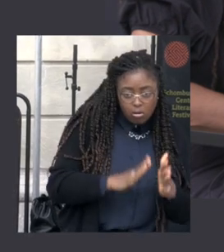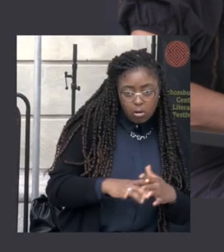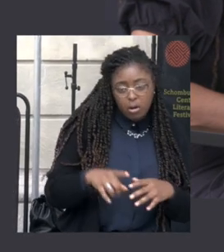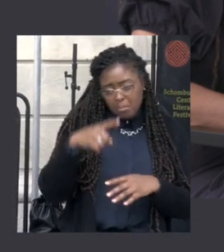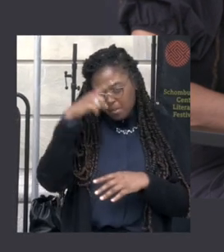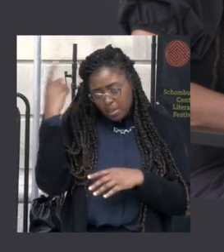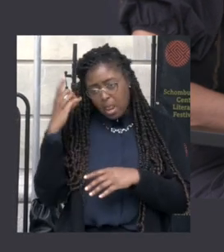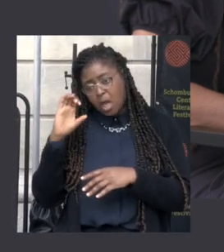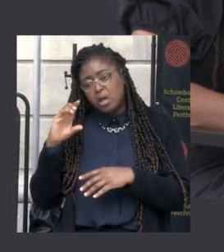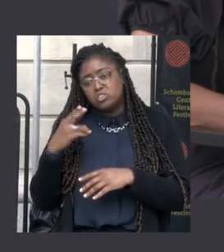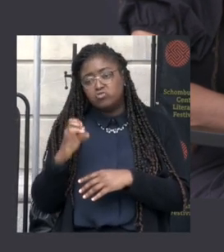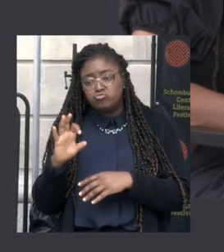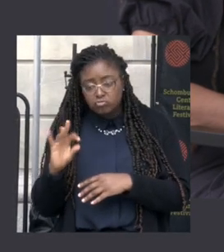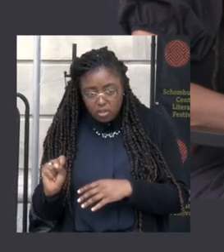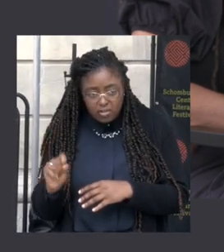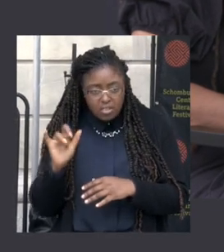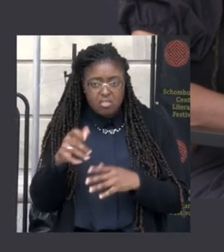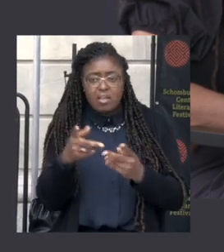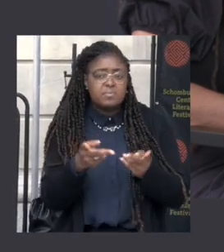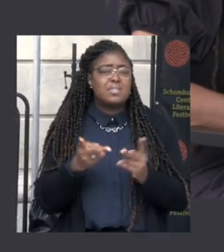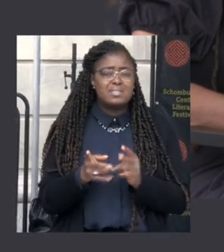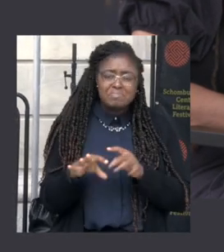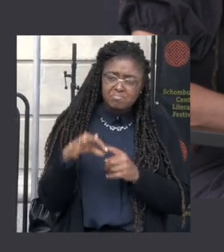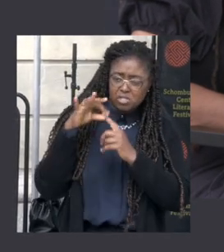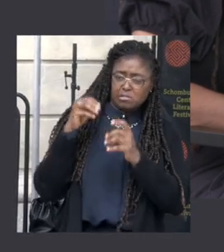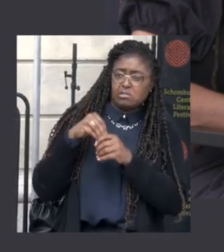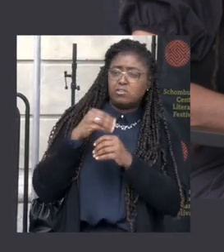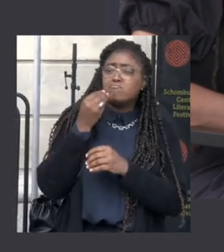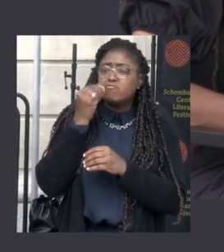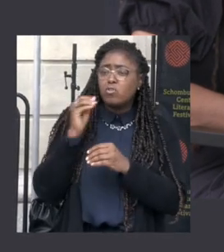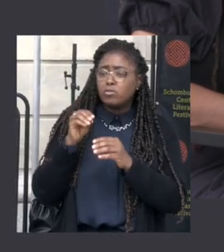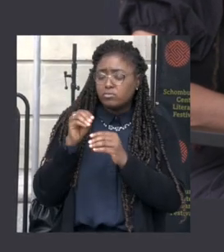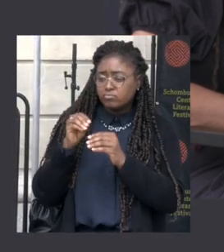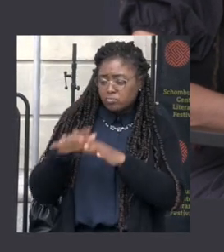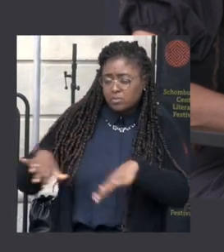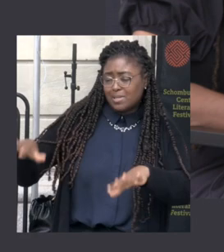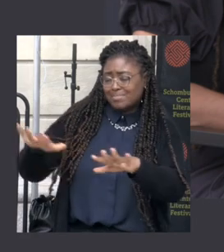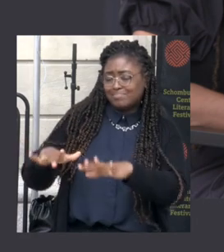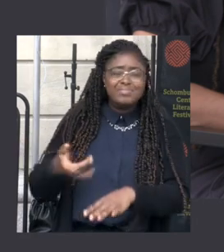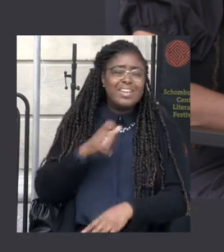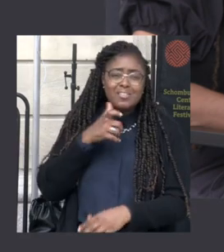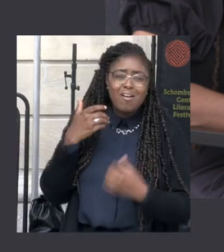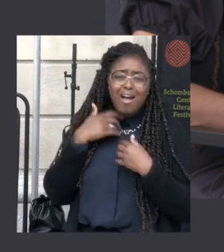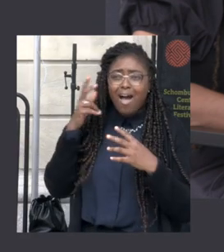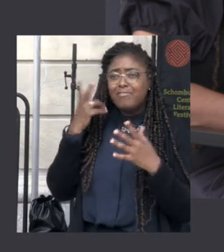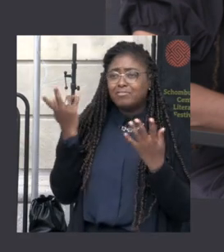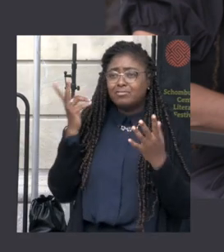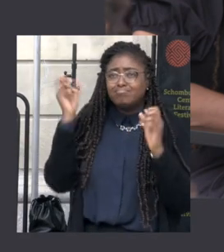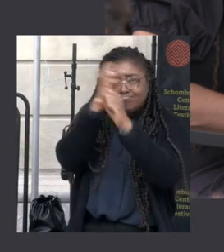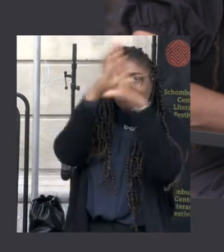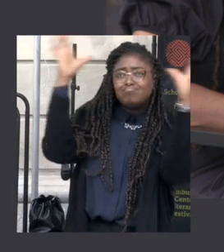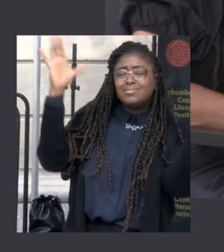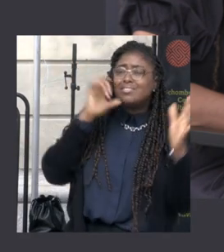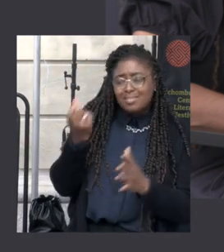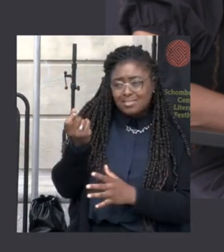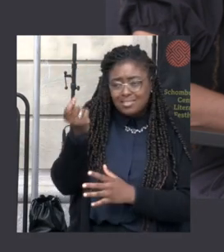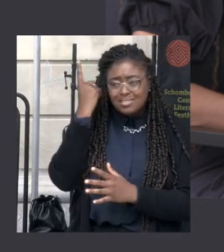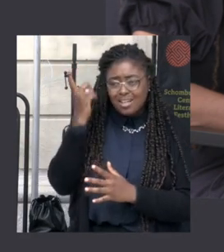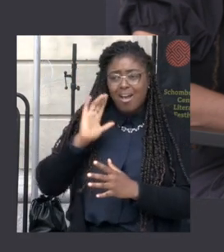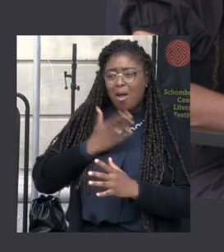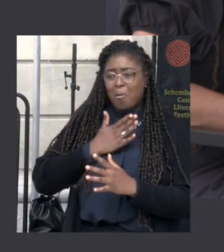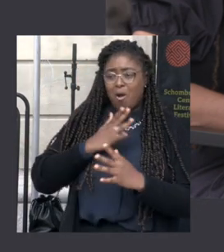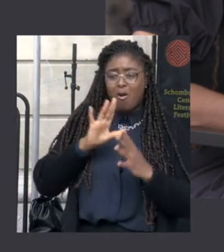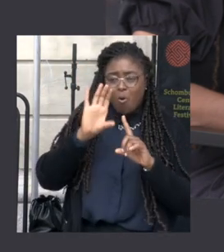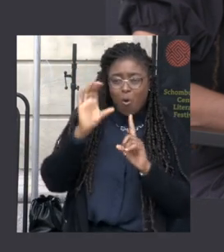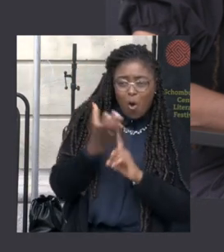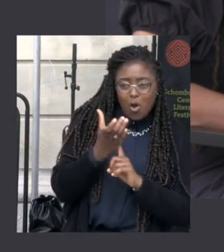in the food space? They don't have vision. They don't understand the internal logic of our culture and how we operate and what